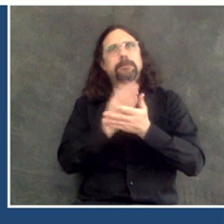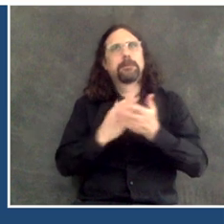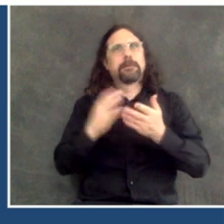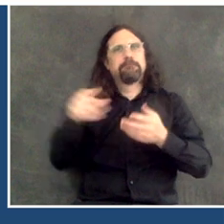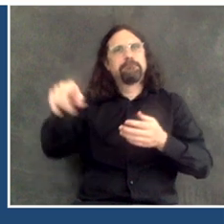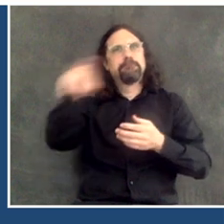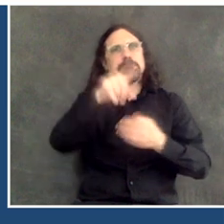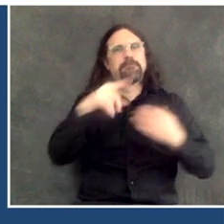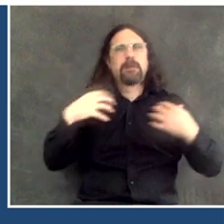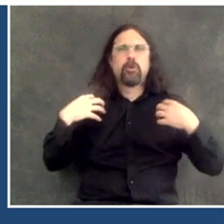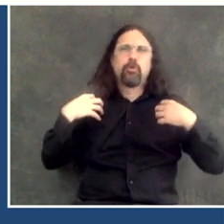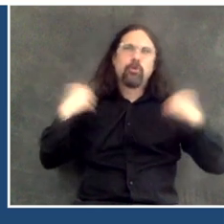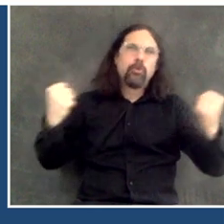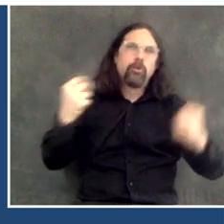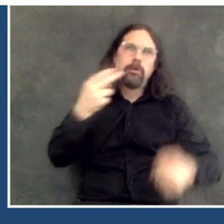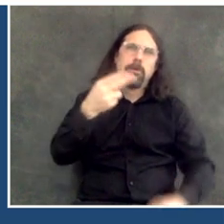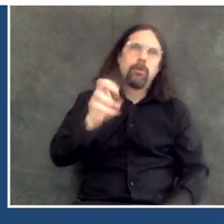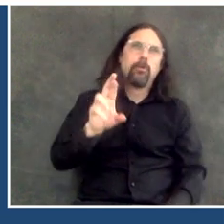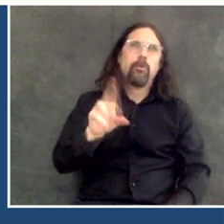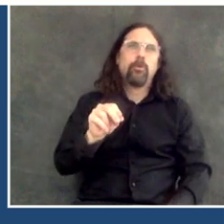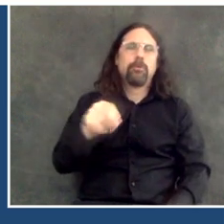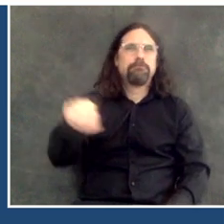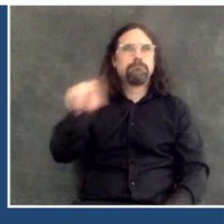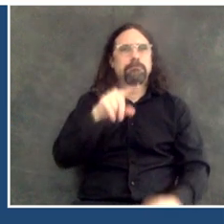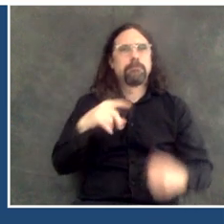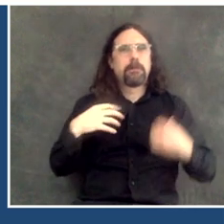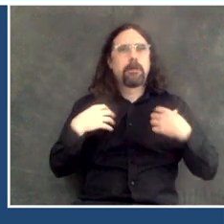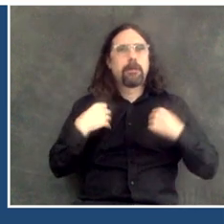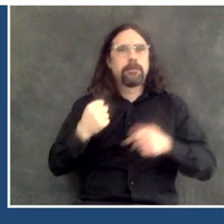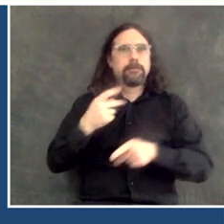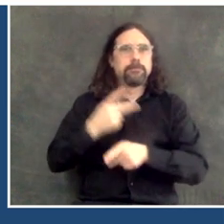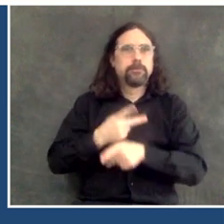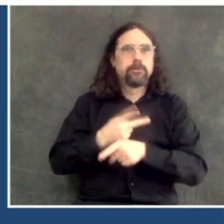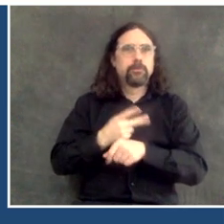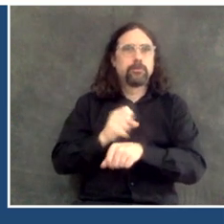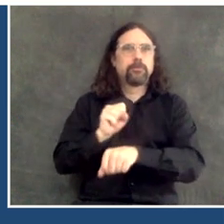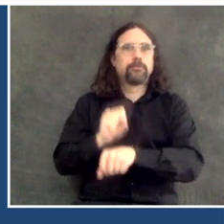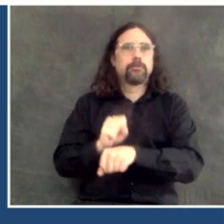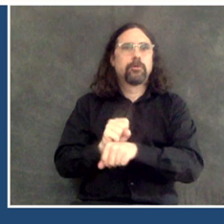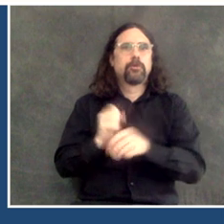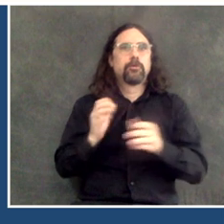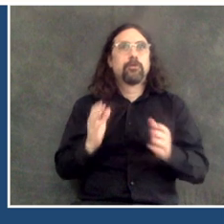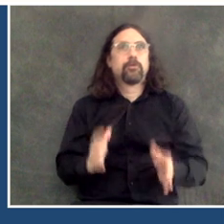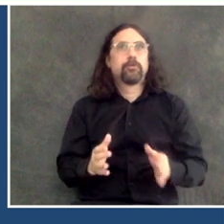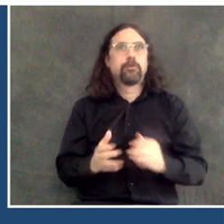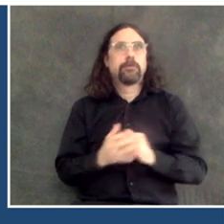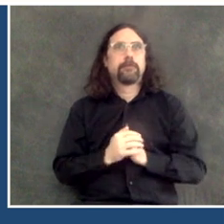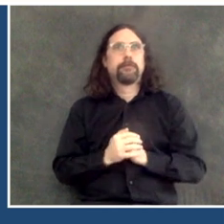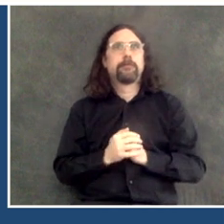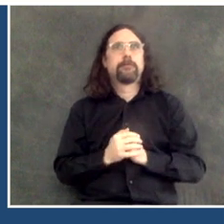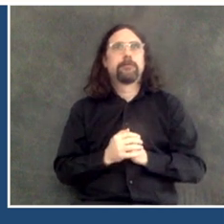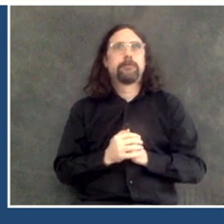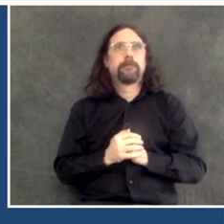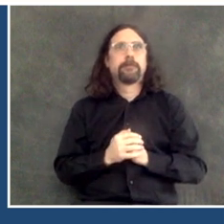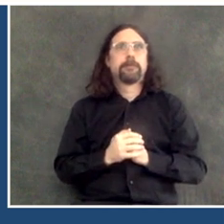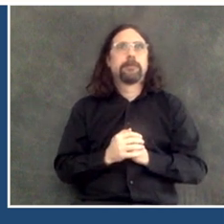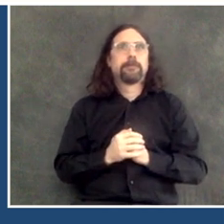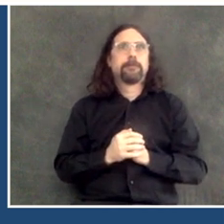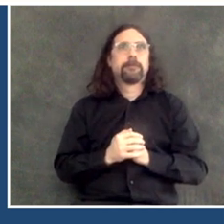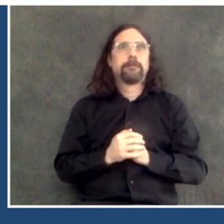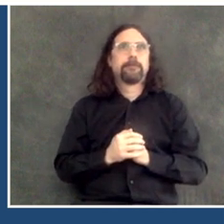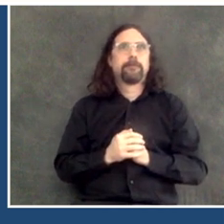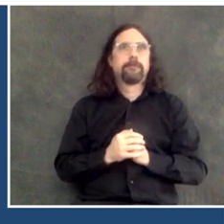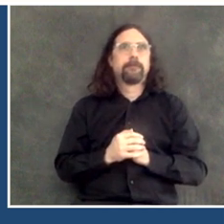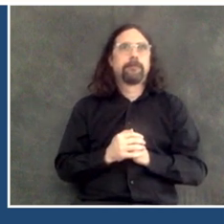Our healthcare workers, I think this is their toughest hour, but it's also their finest hour. They have been going through so much the last few weeks. They've